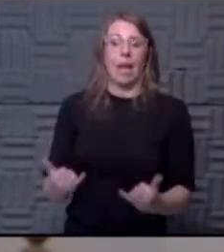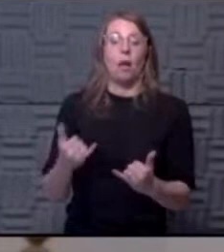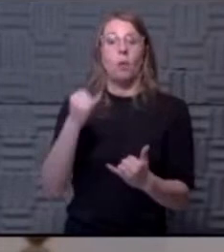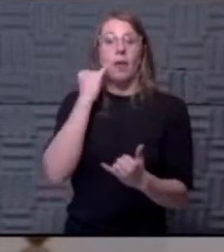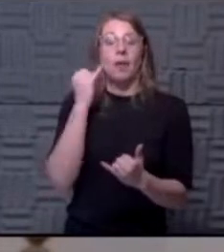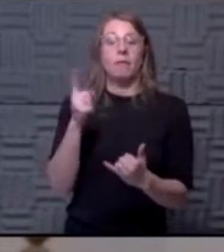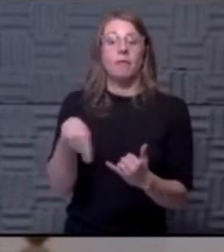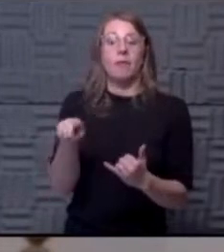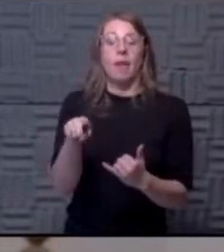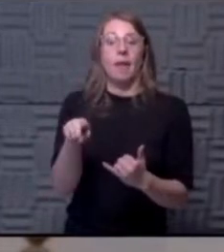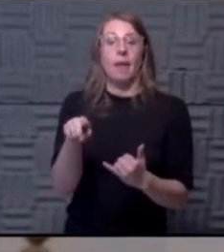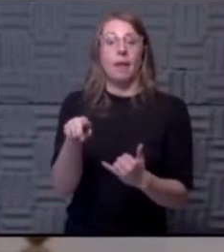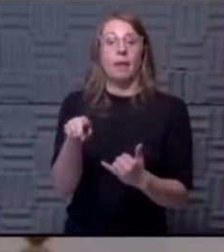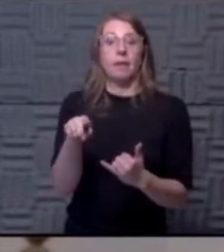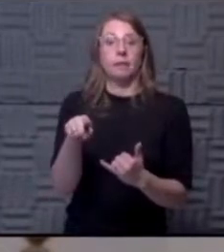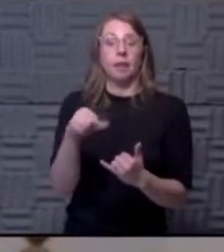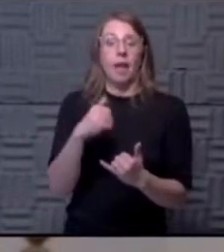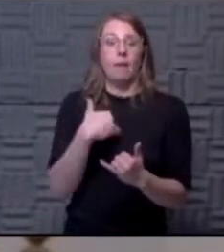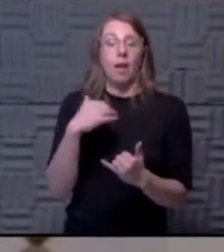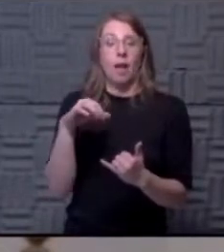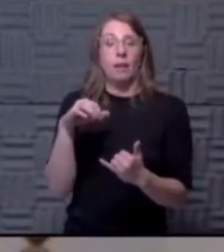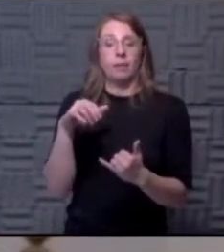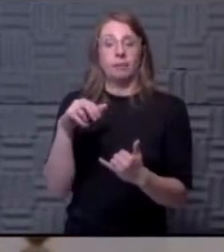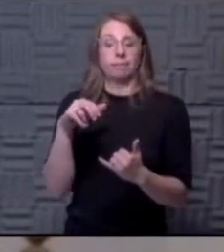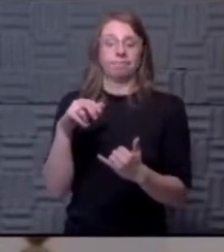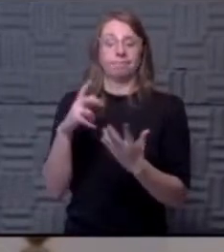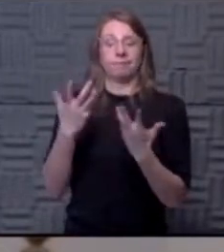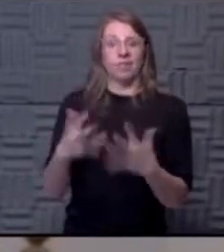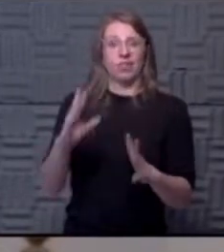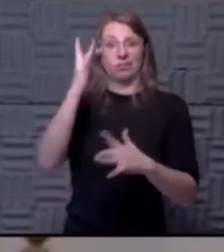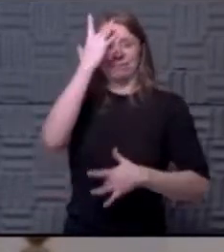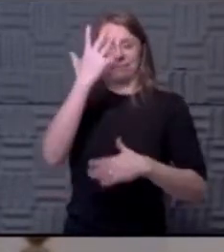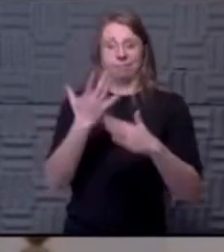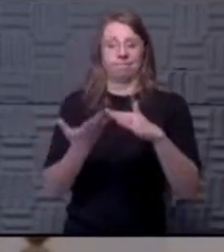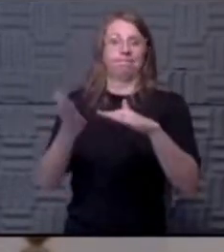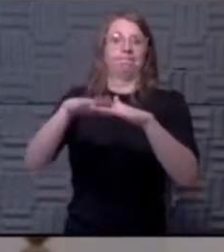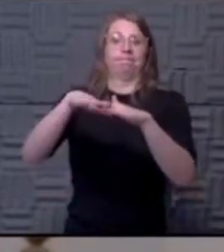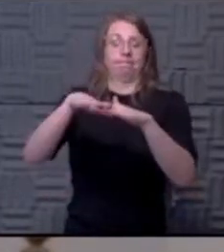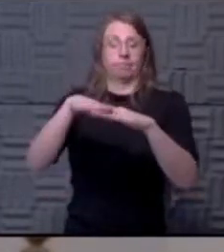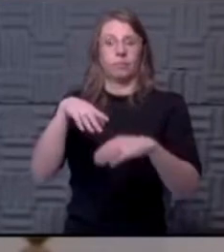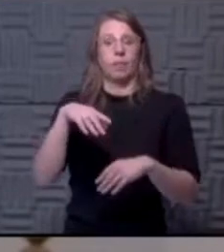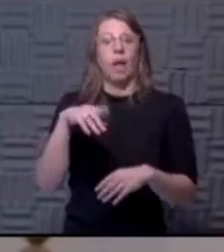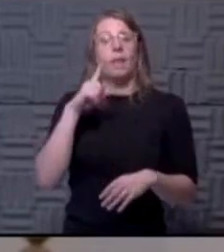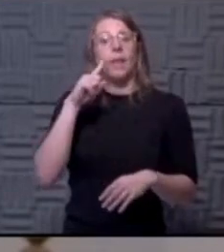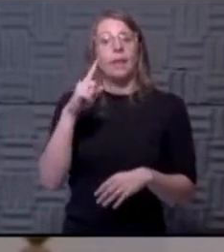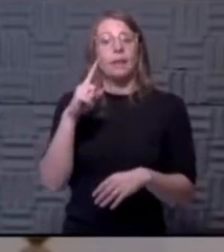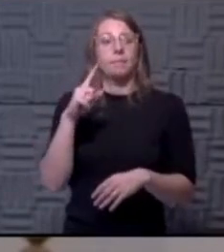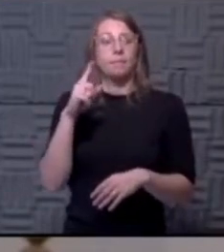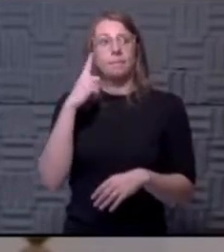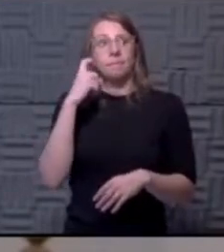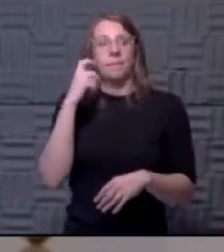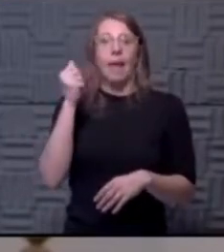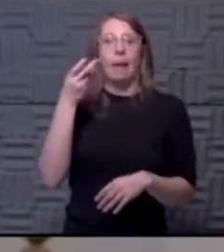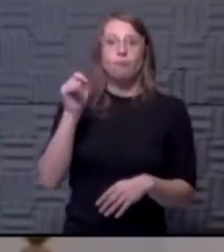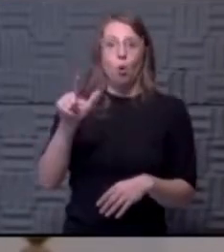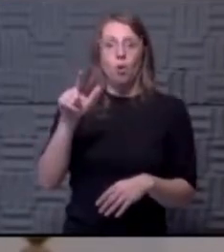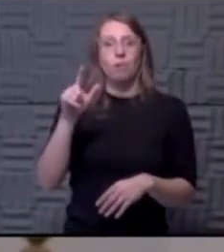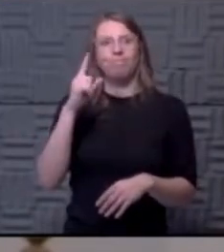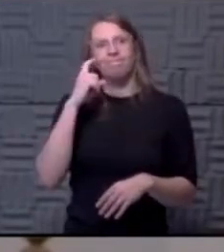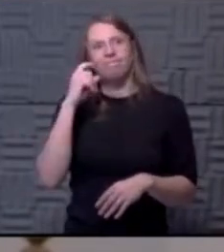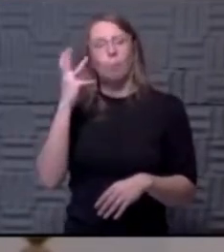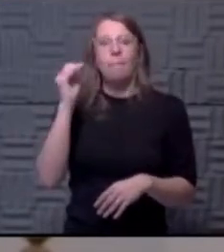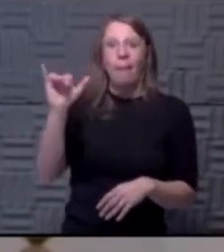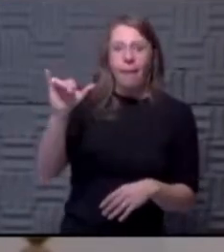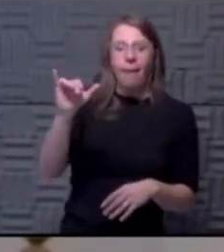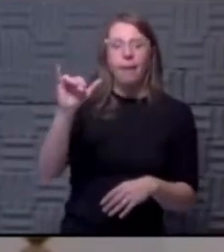got underlying medical conditions. I think quite likely in April and even by May, it wouldn't